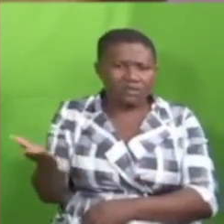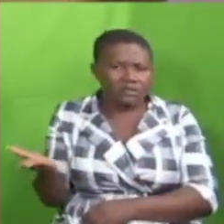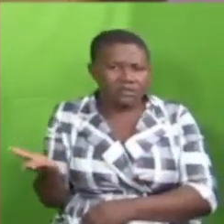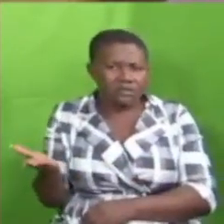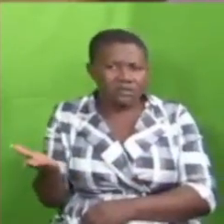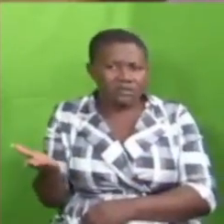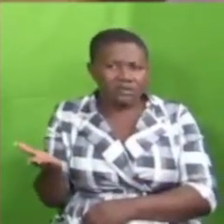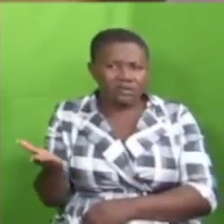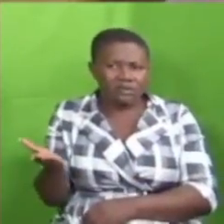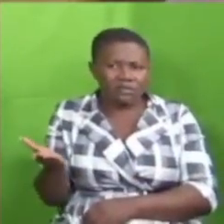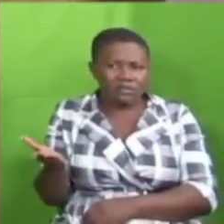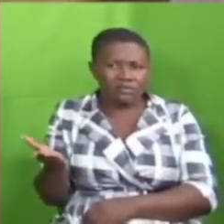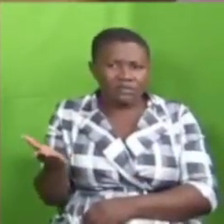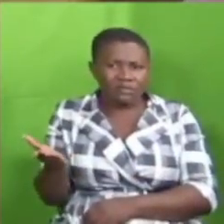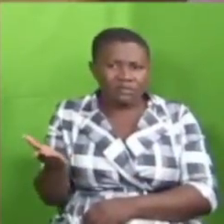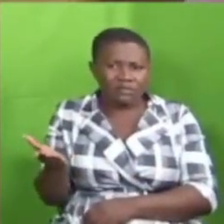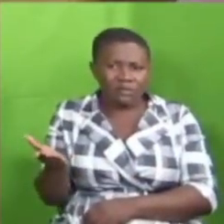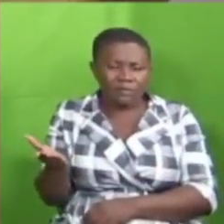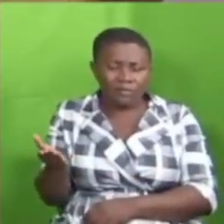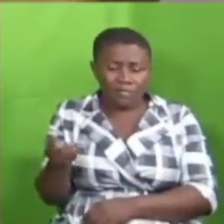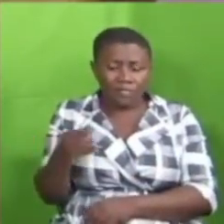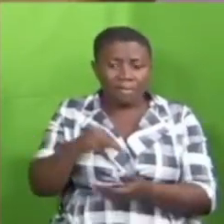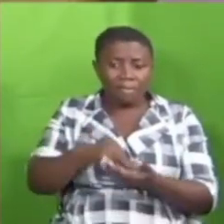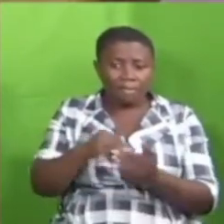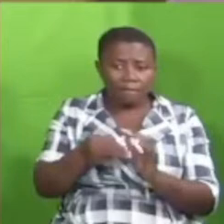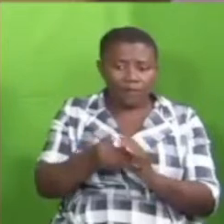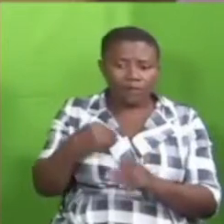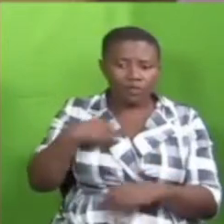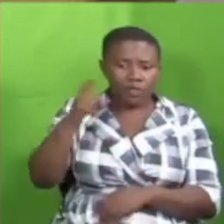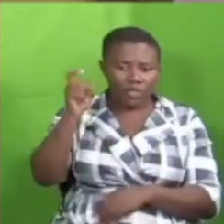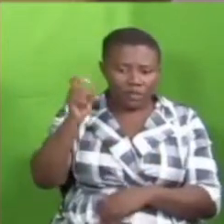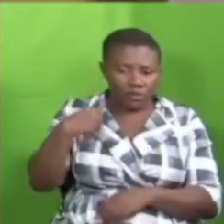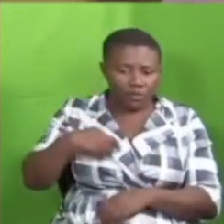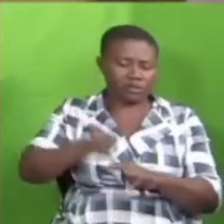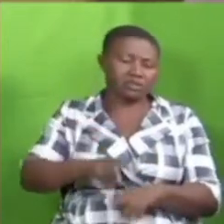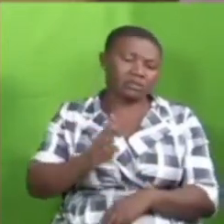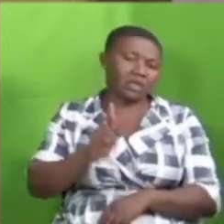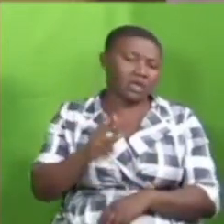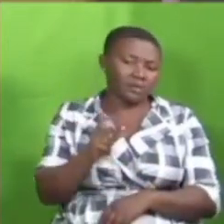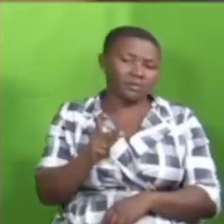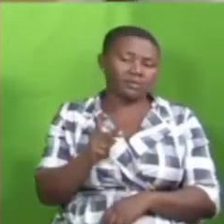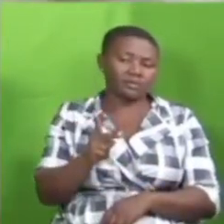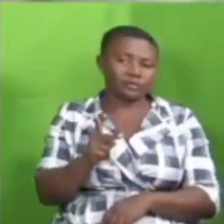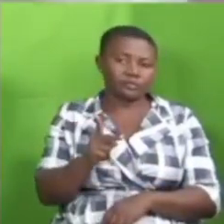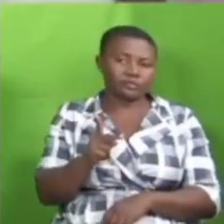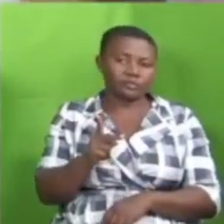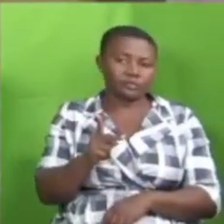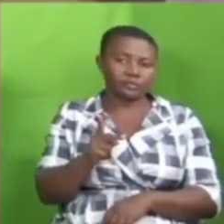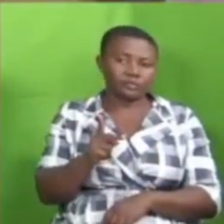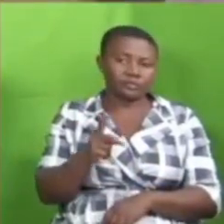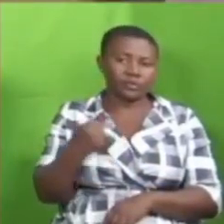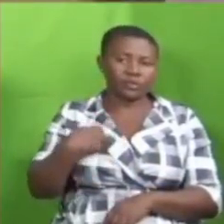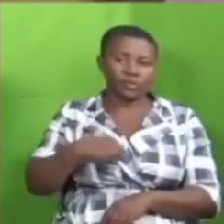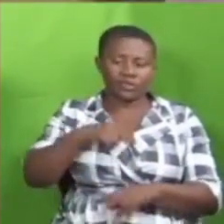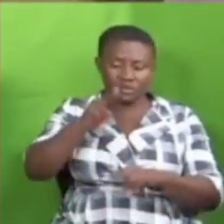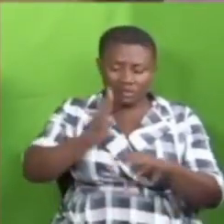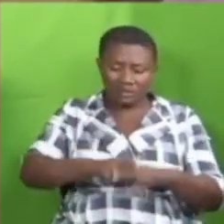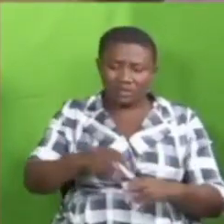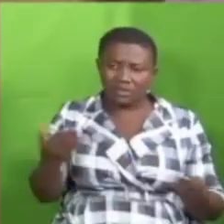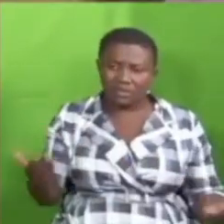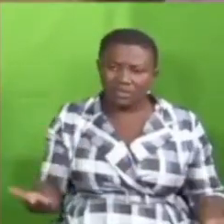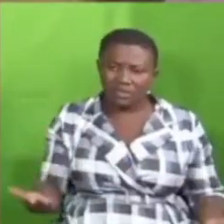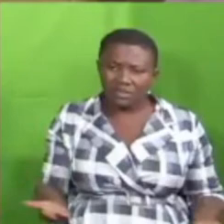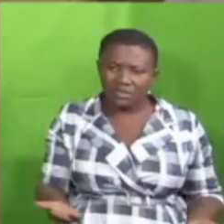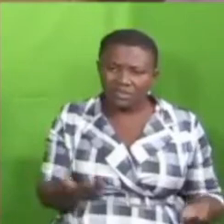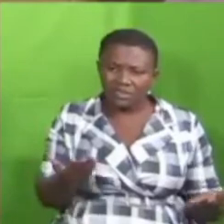This call for national discourse on members of Parliament. We sit in this House for